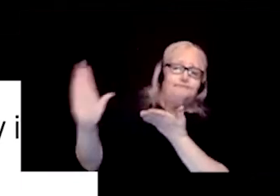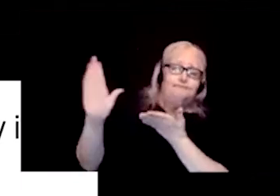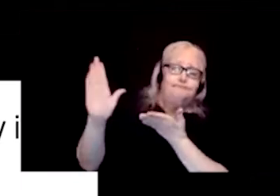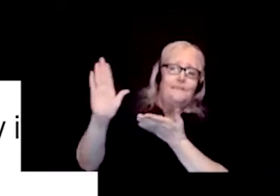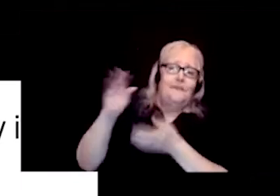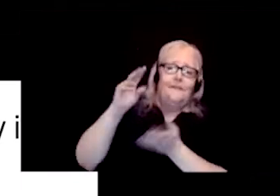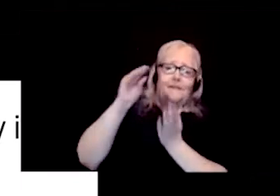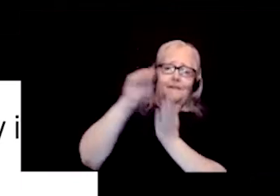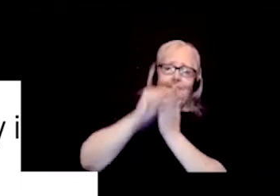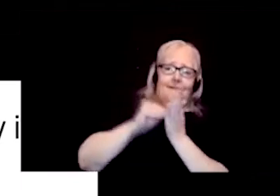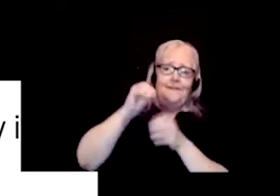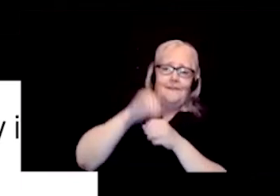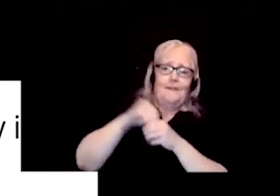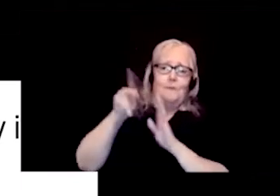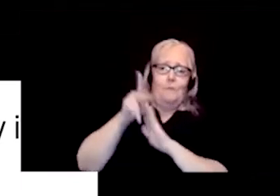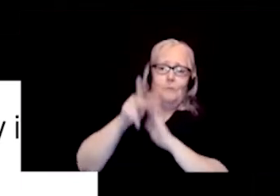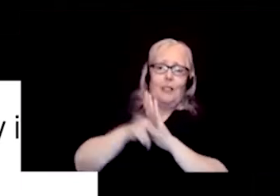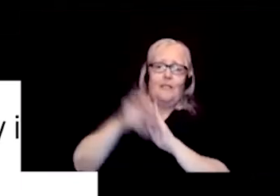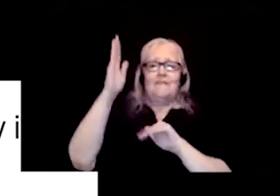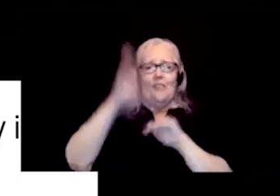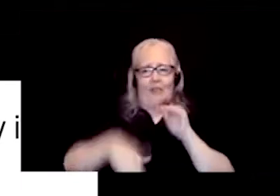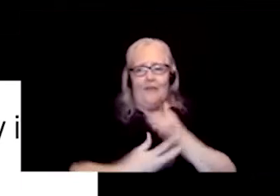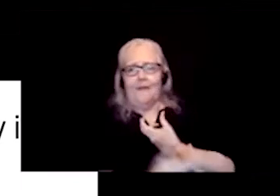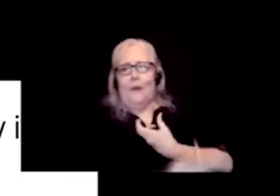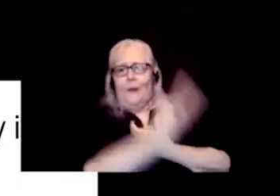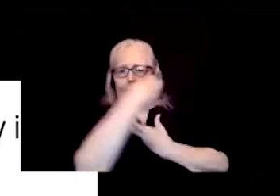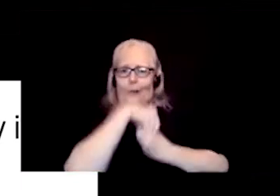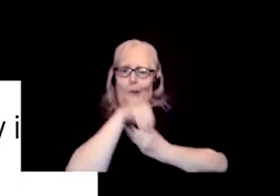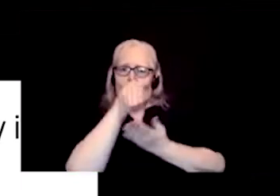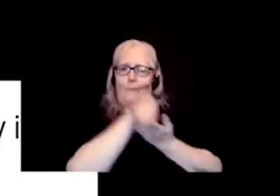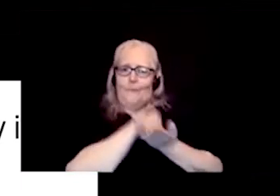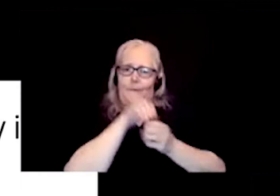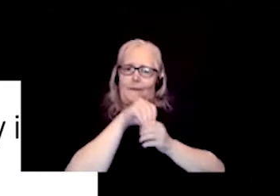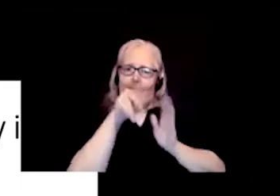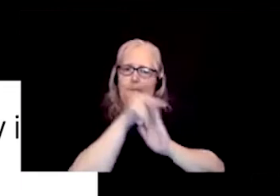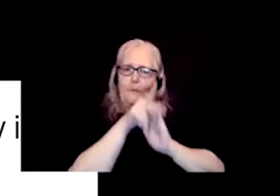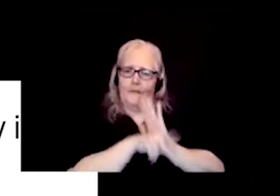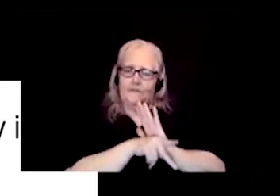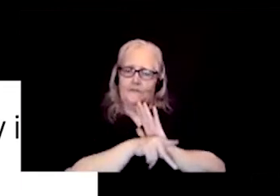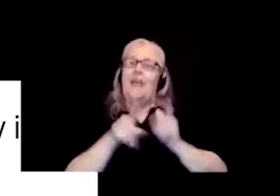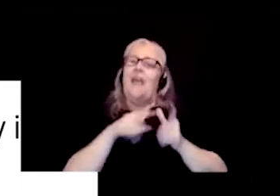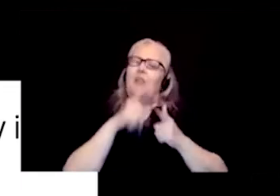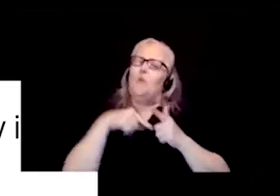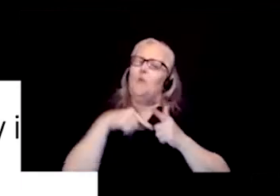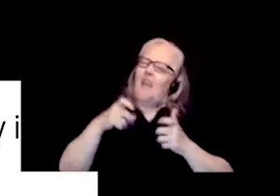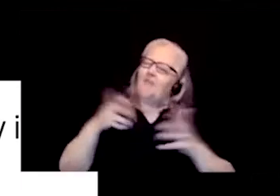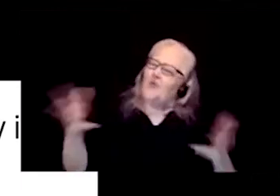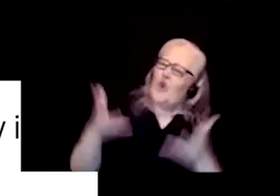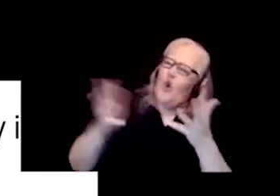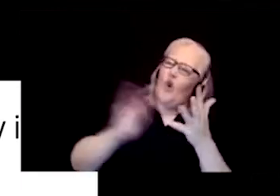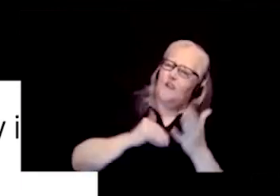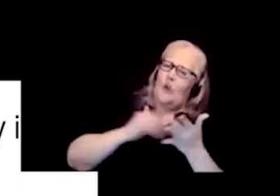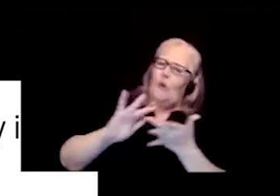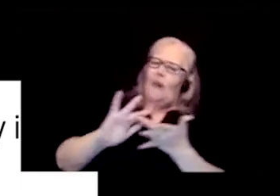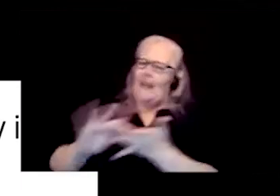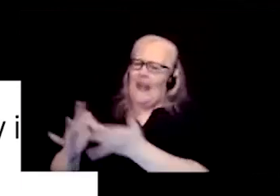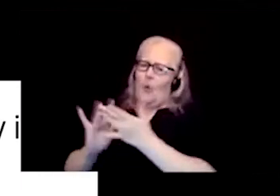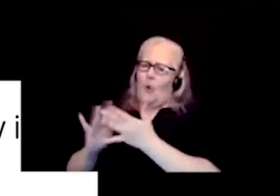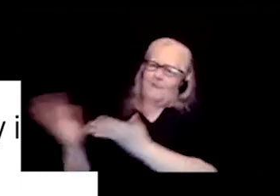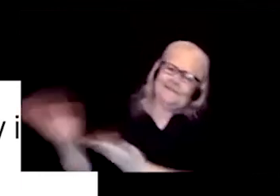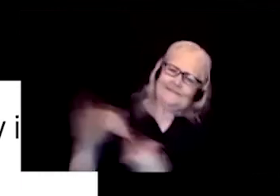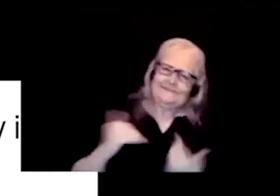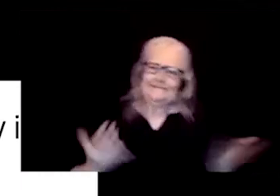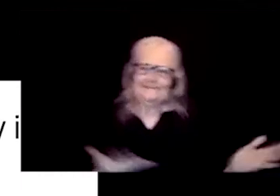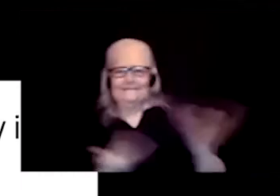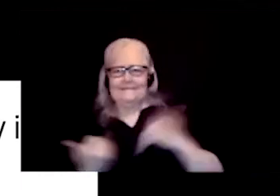inclusion. Then we have to strengthen our networks and engagement. We've become so complacent in many respects. We must